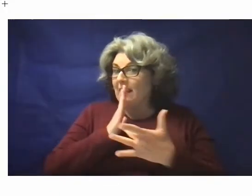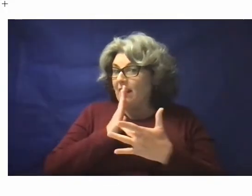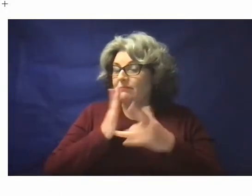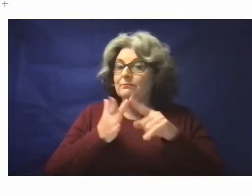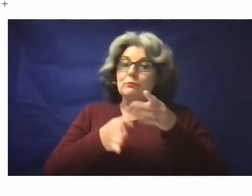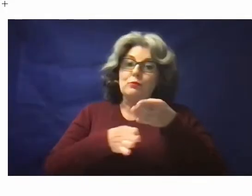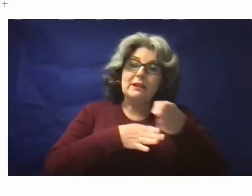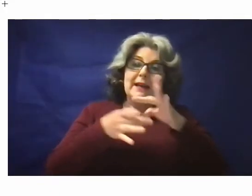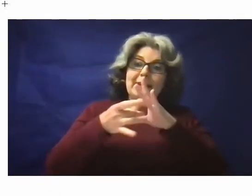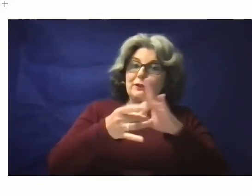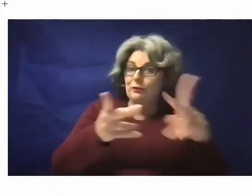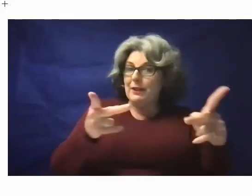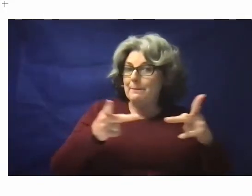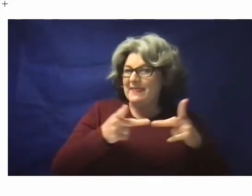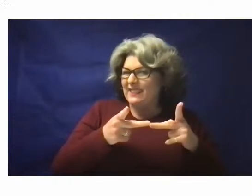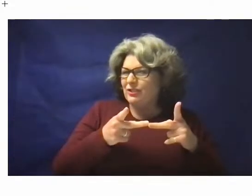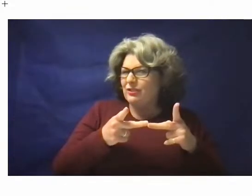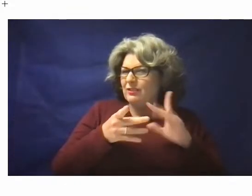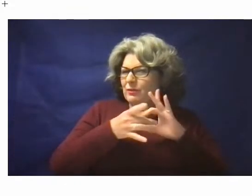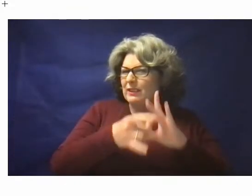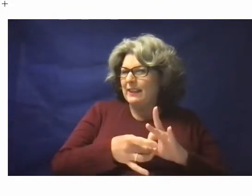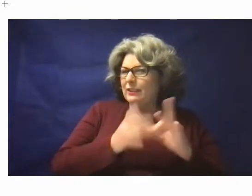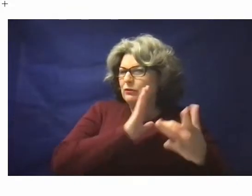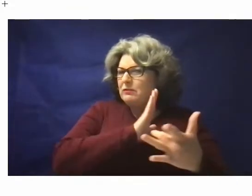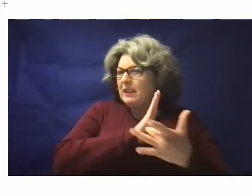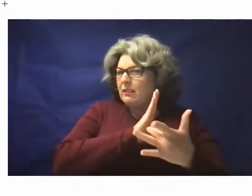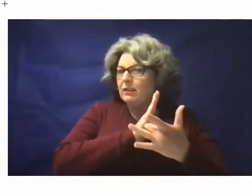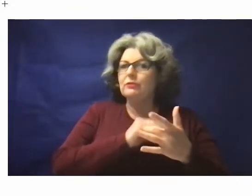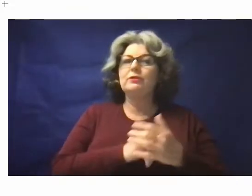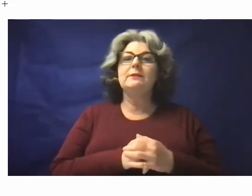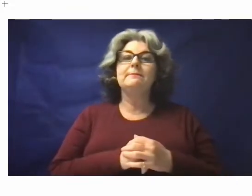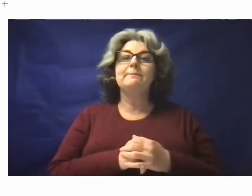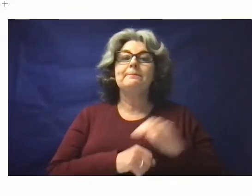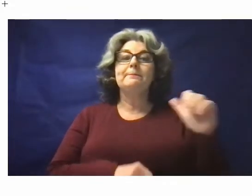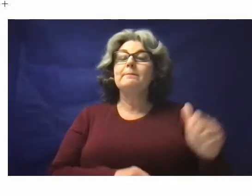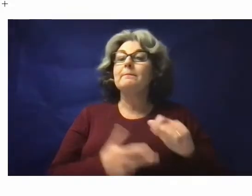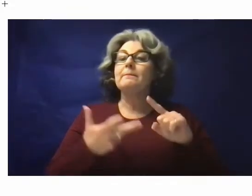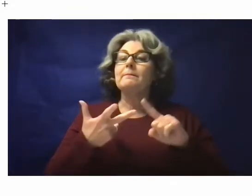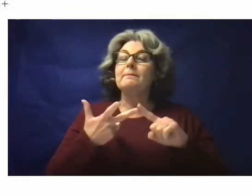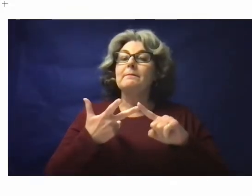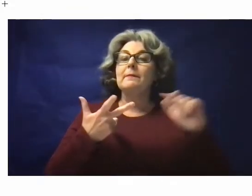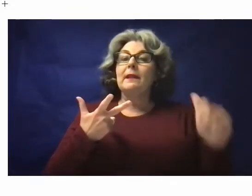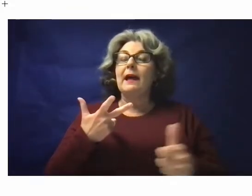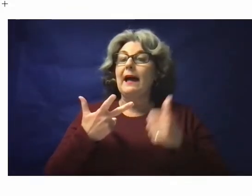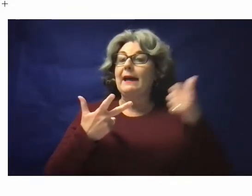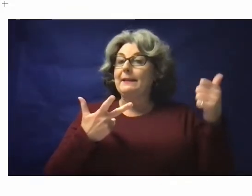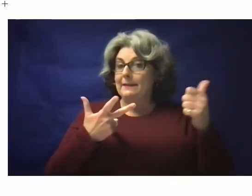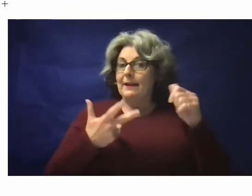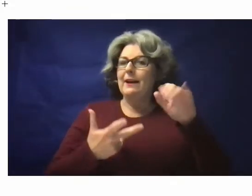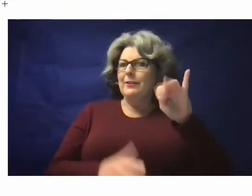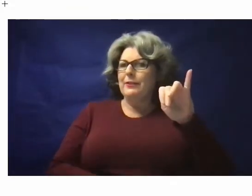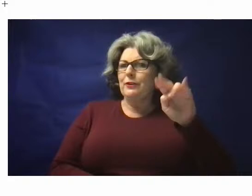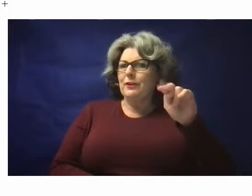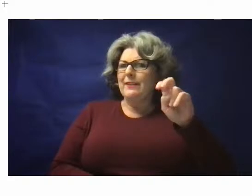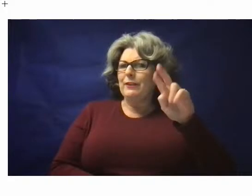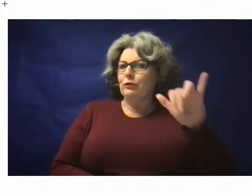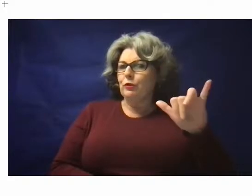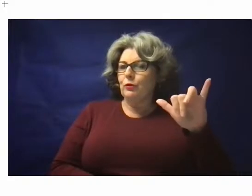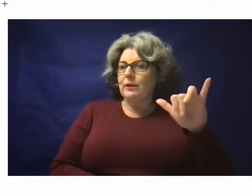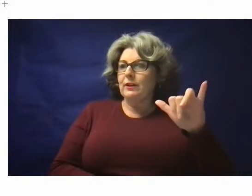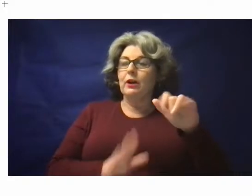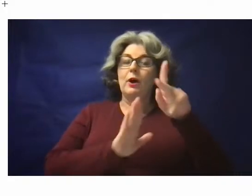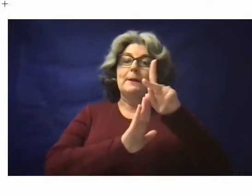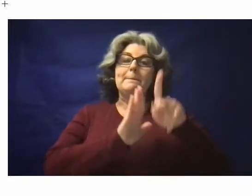relevant to the position. Another Another inventory that we have is the policy and